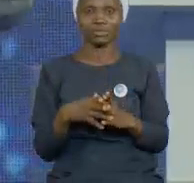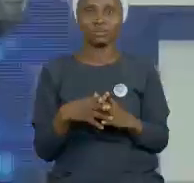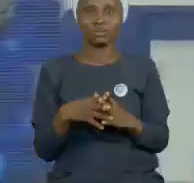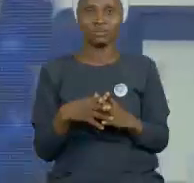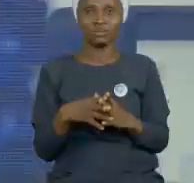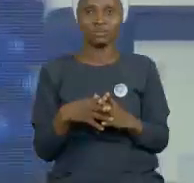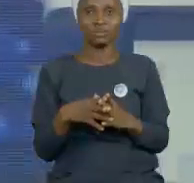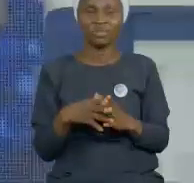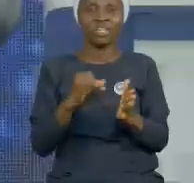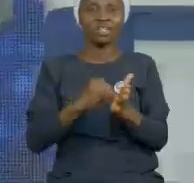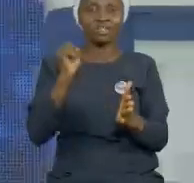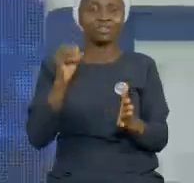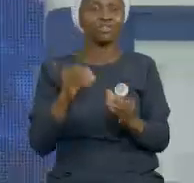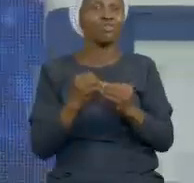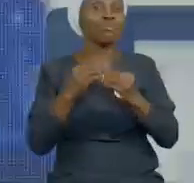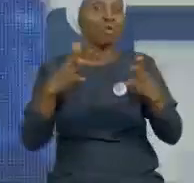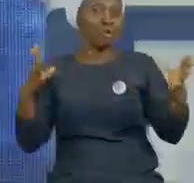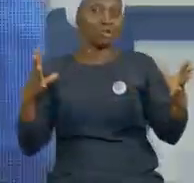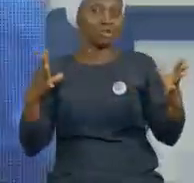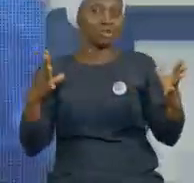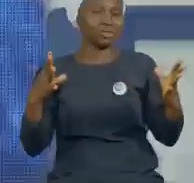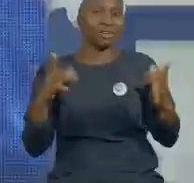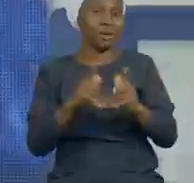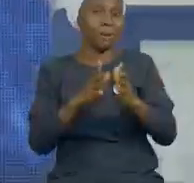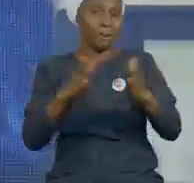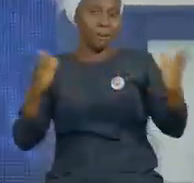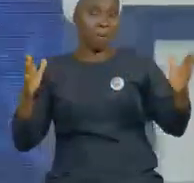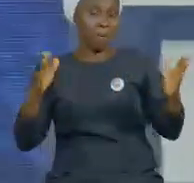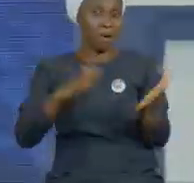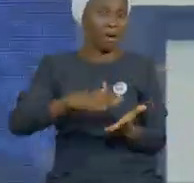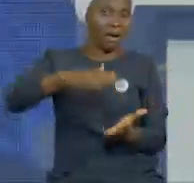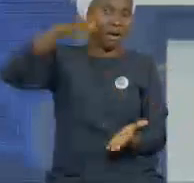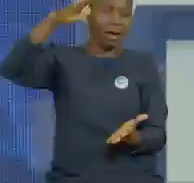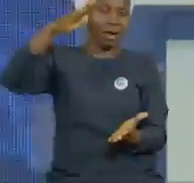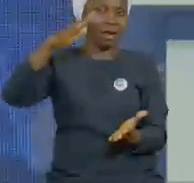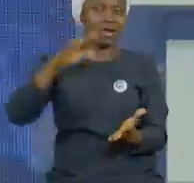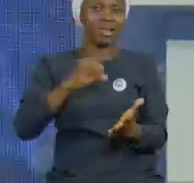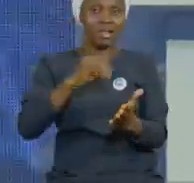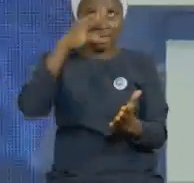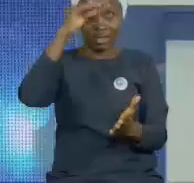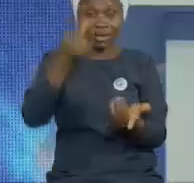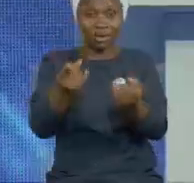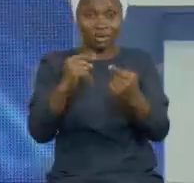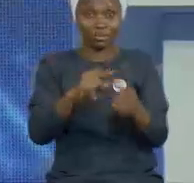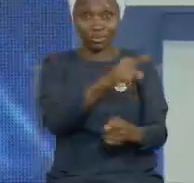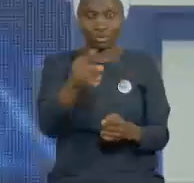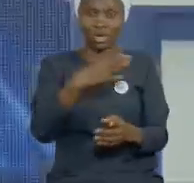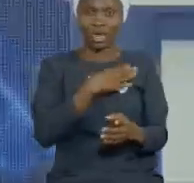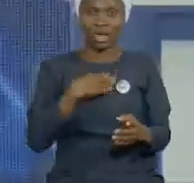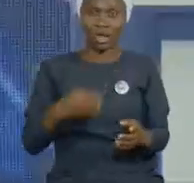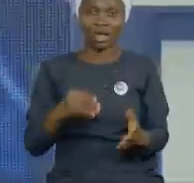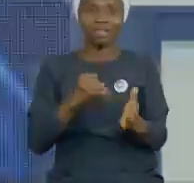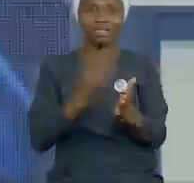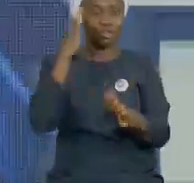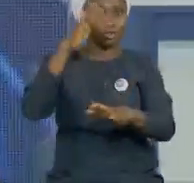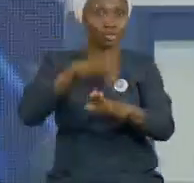It's so much, so deep, so wide, so high. It comes to you and it reaches every area of your